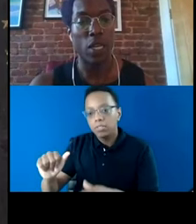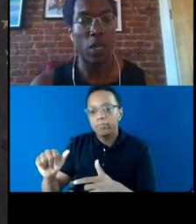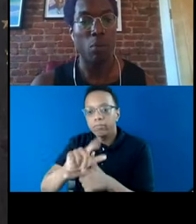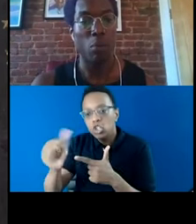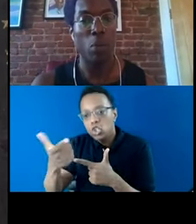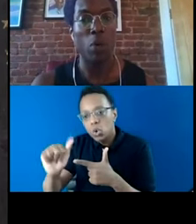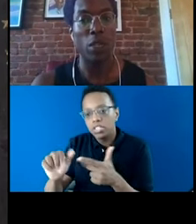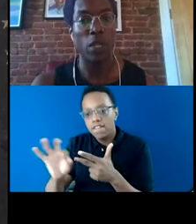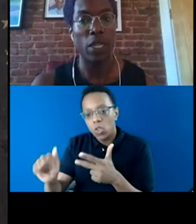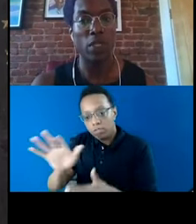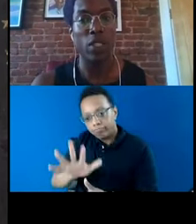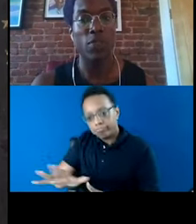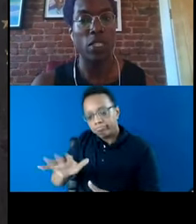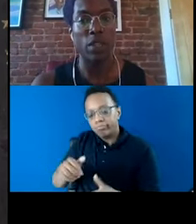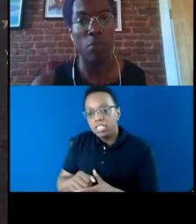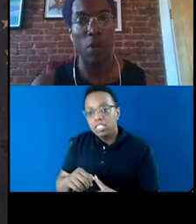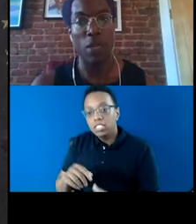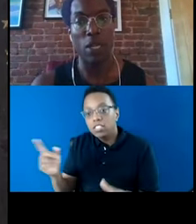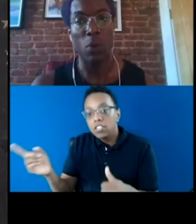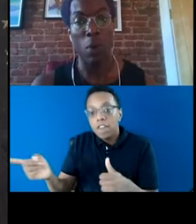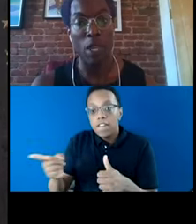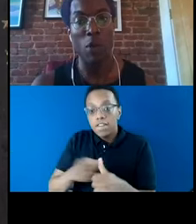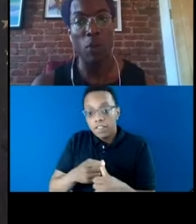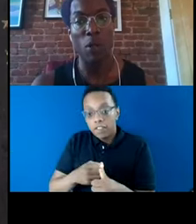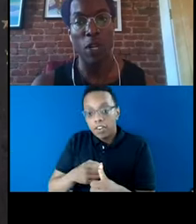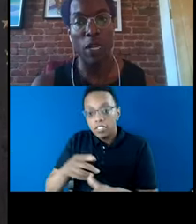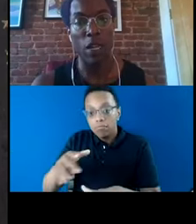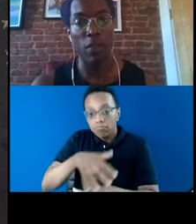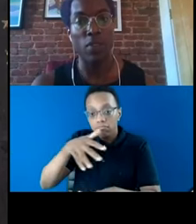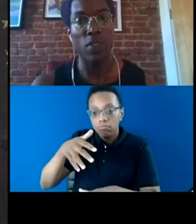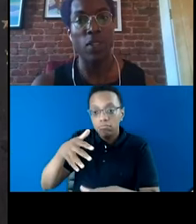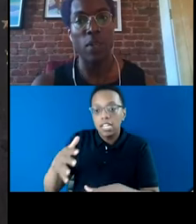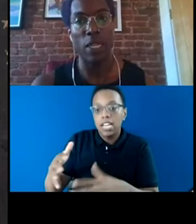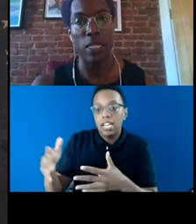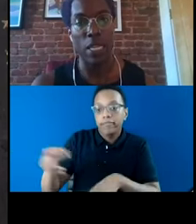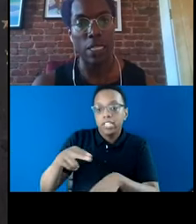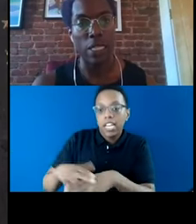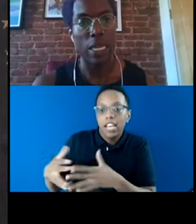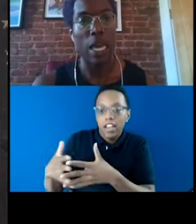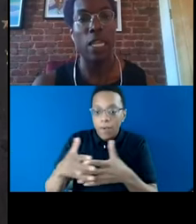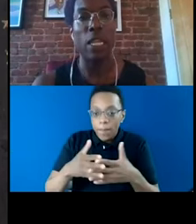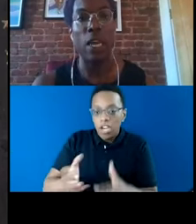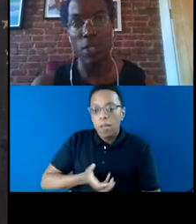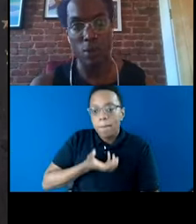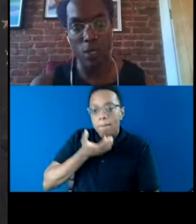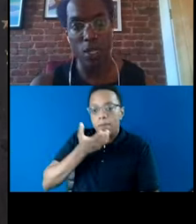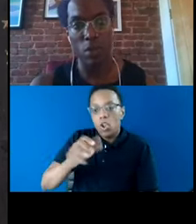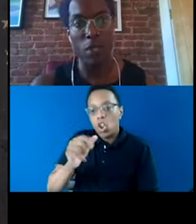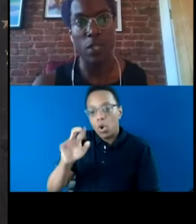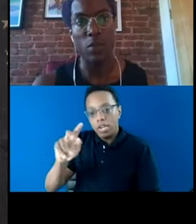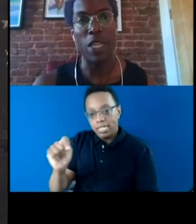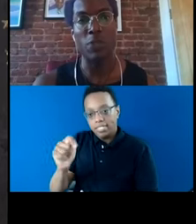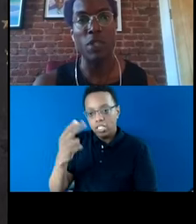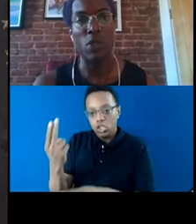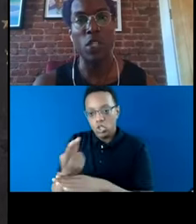the first poet laureate. She's the first Native American woman poet laureate of the United States. I love this